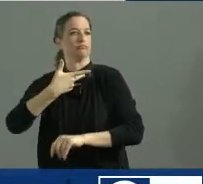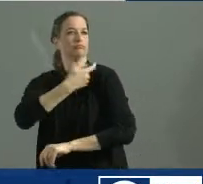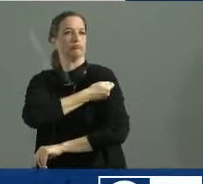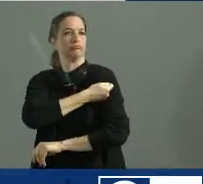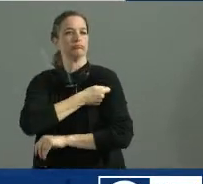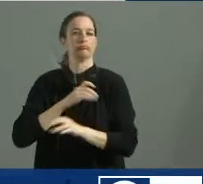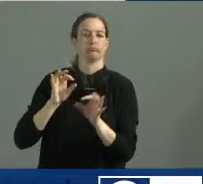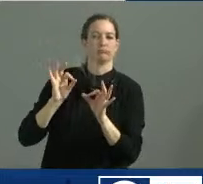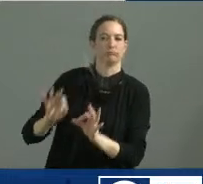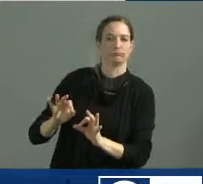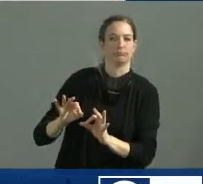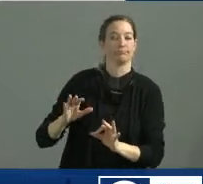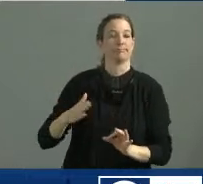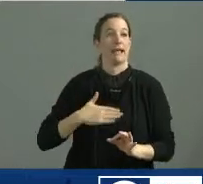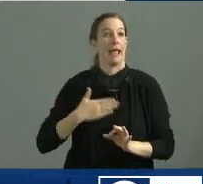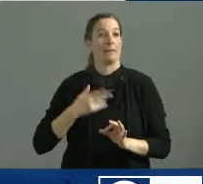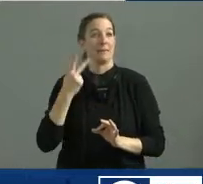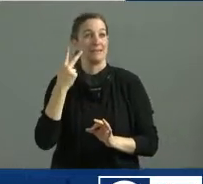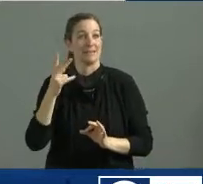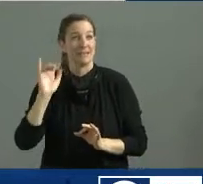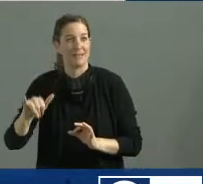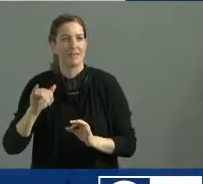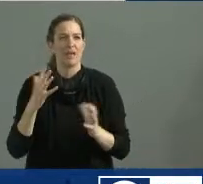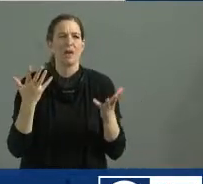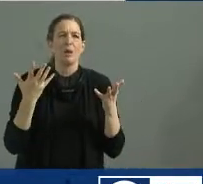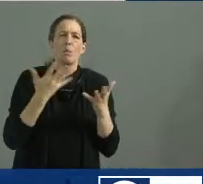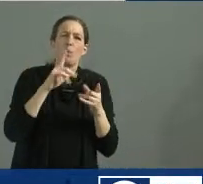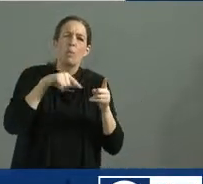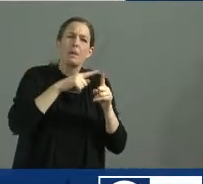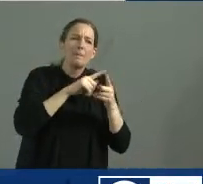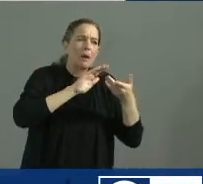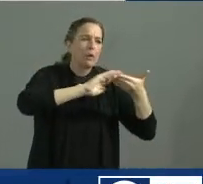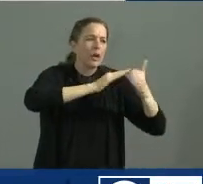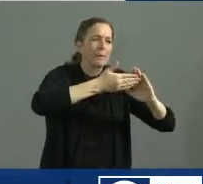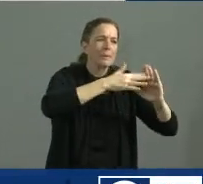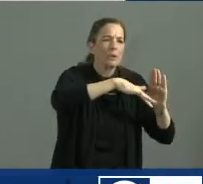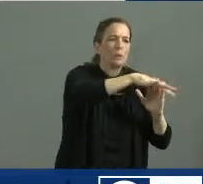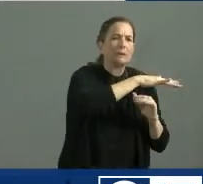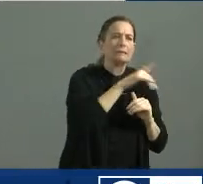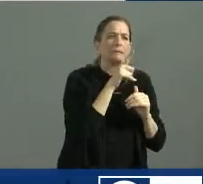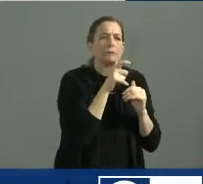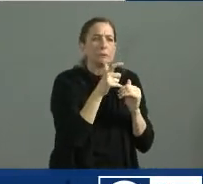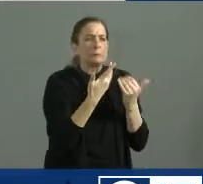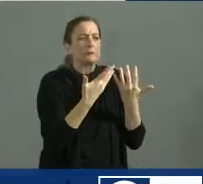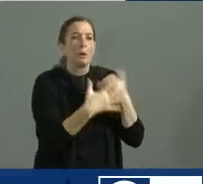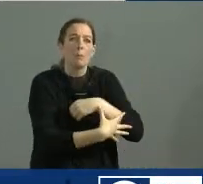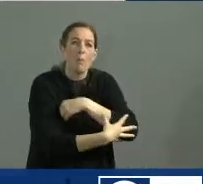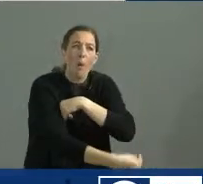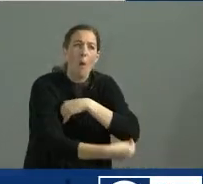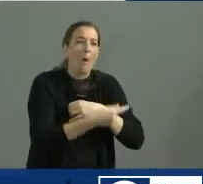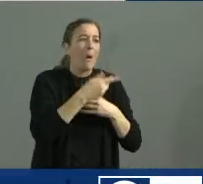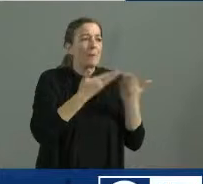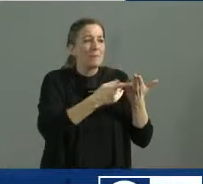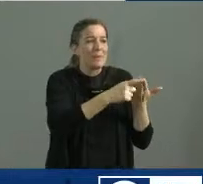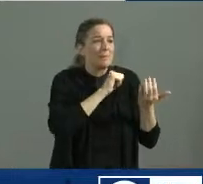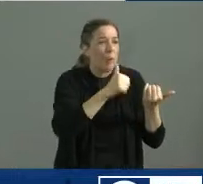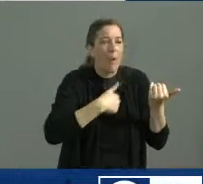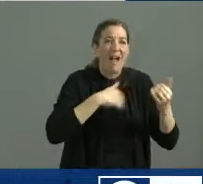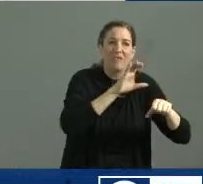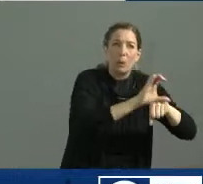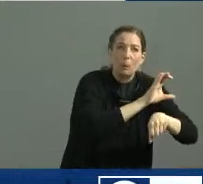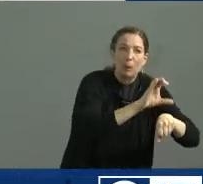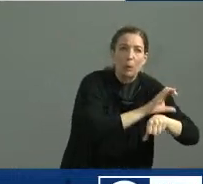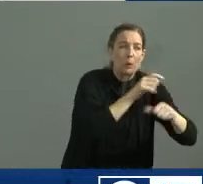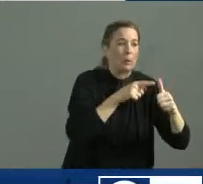of the vaccine, or those disenfranchised communities that may not have access again to, a computer, even to a